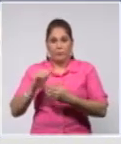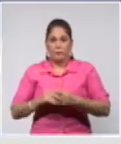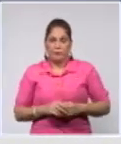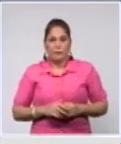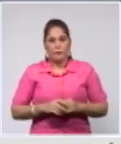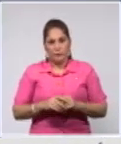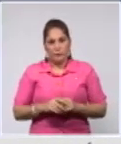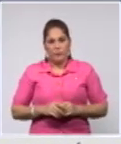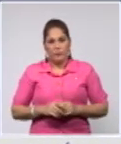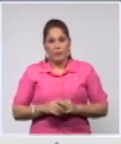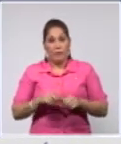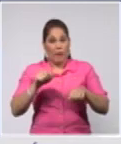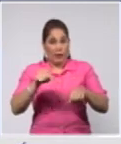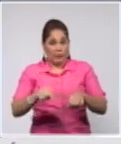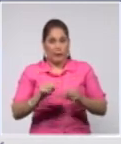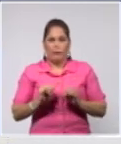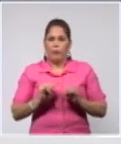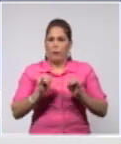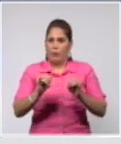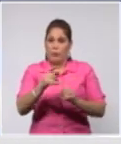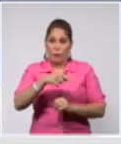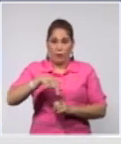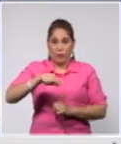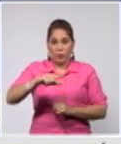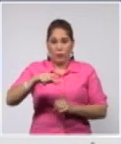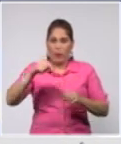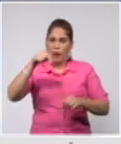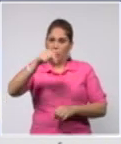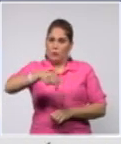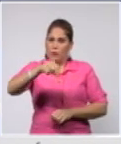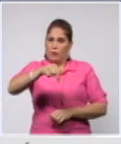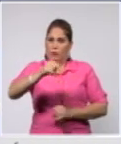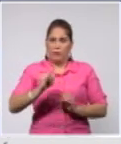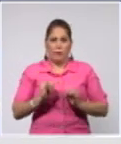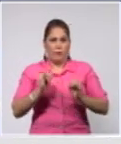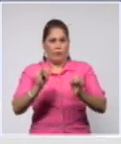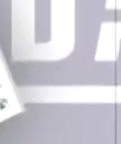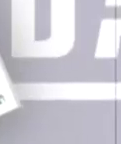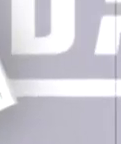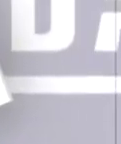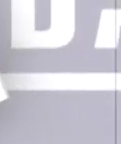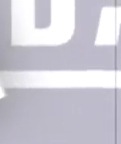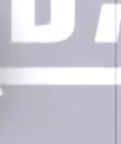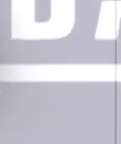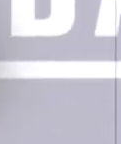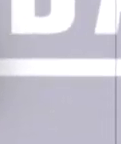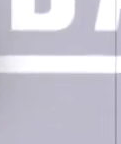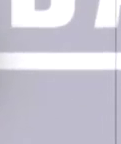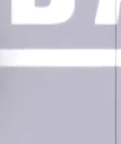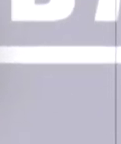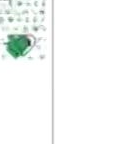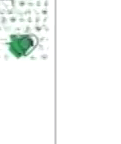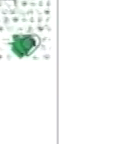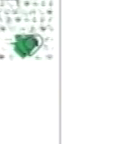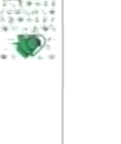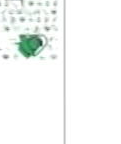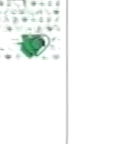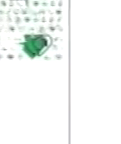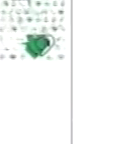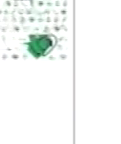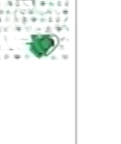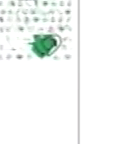the pandemic in Cuba and the world.